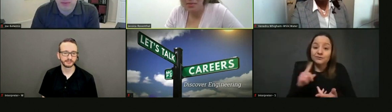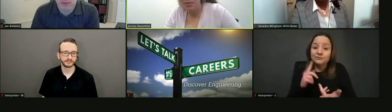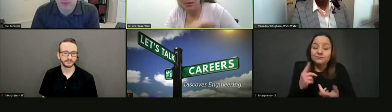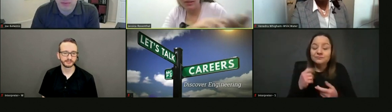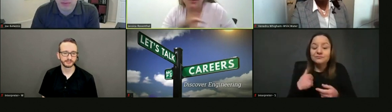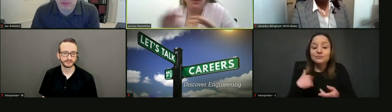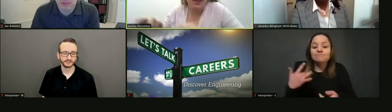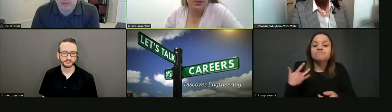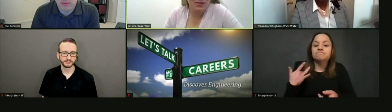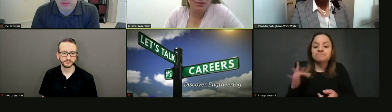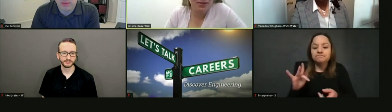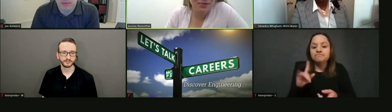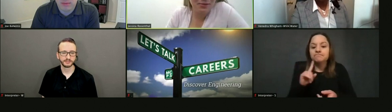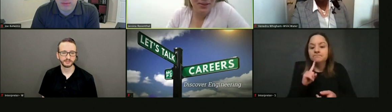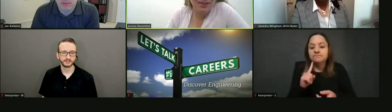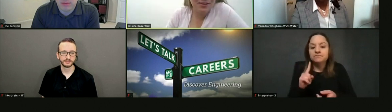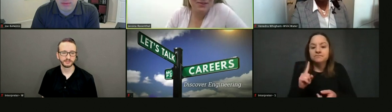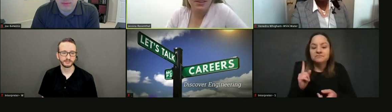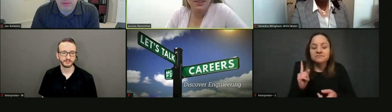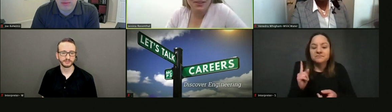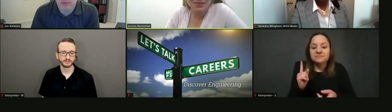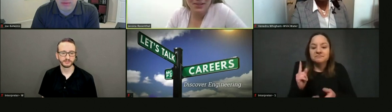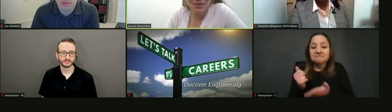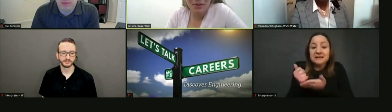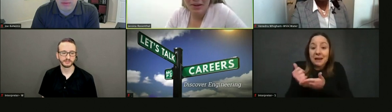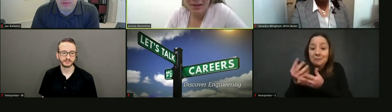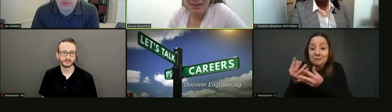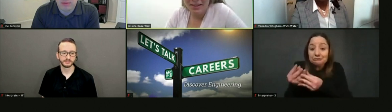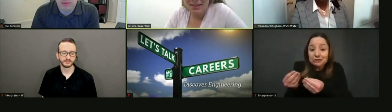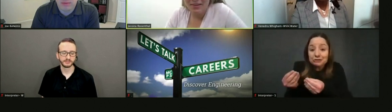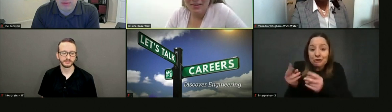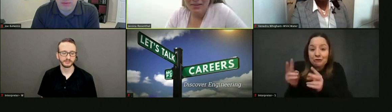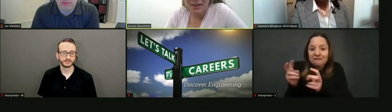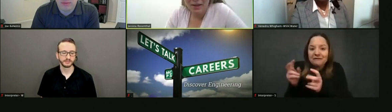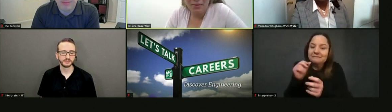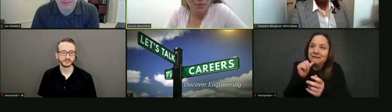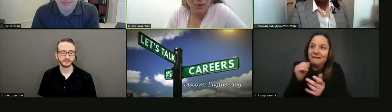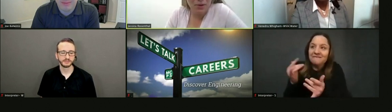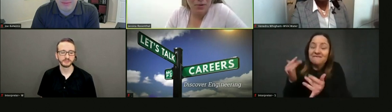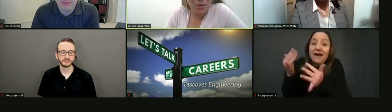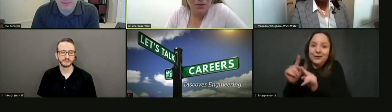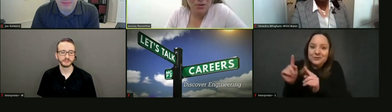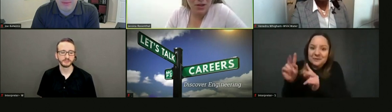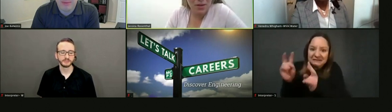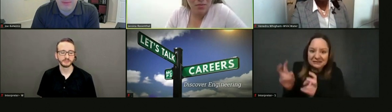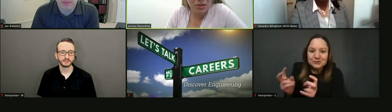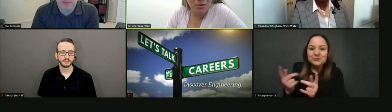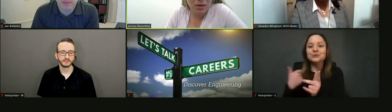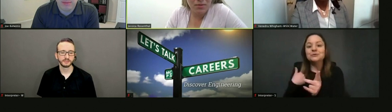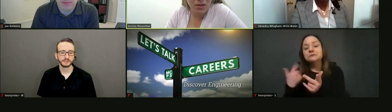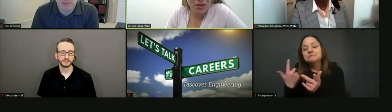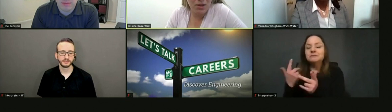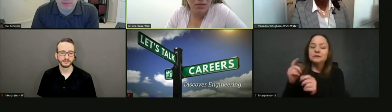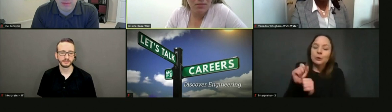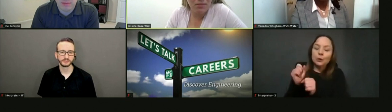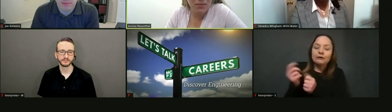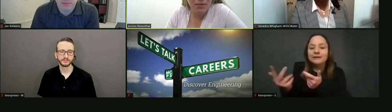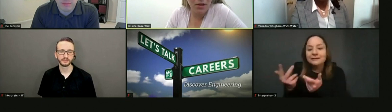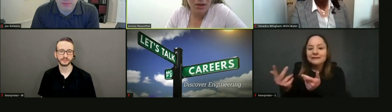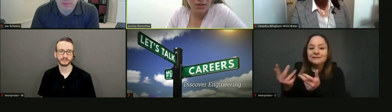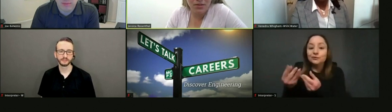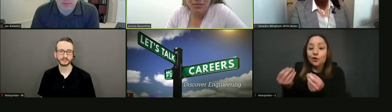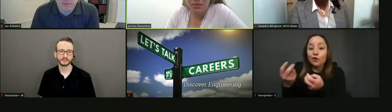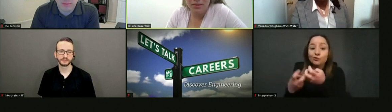I tend to be putting out fires if not literal fires, but working with people and trying to solve problems on the